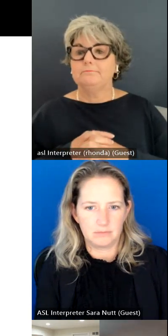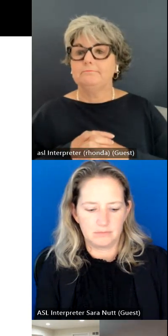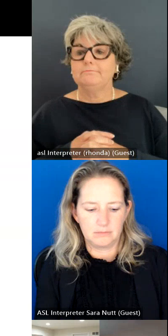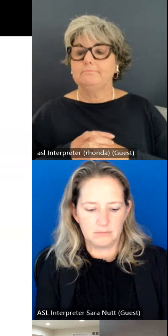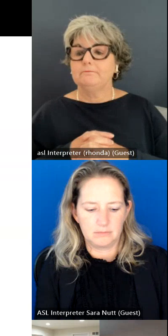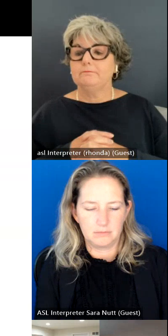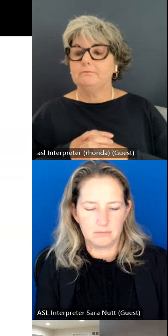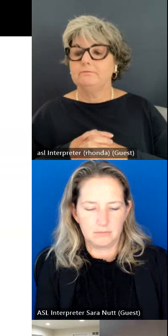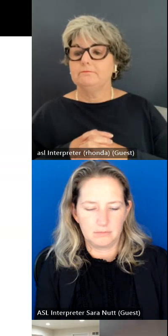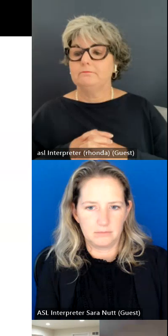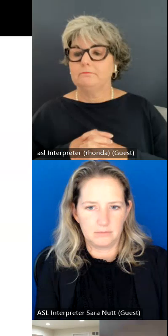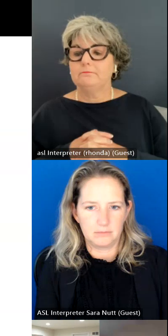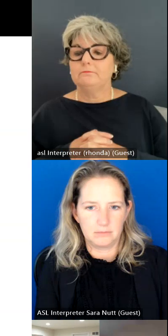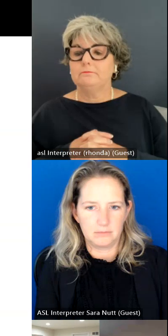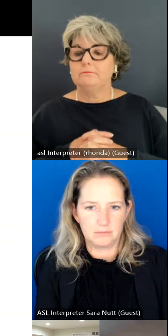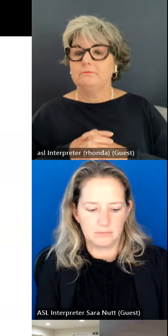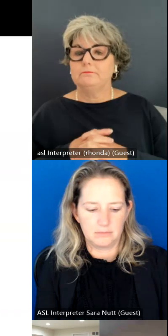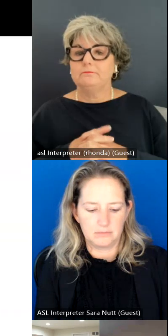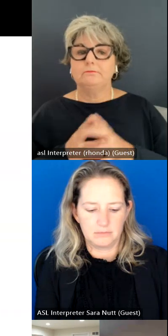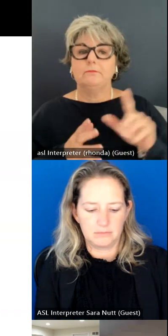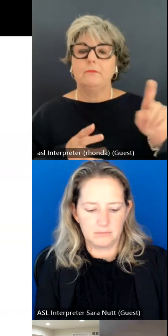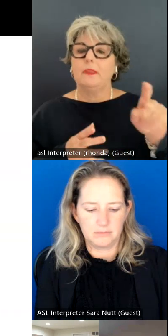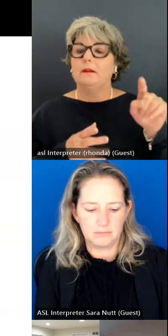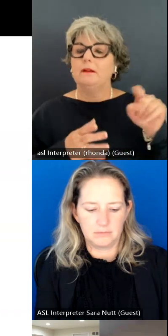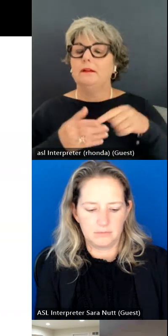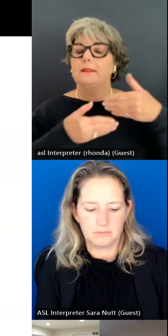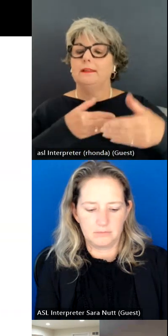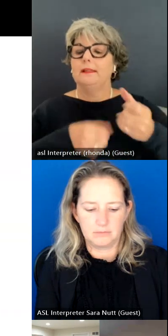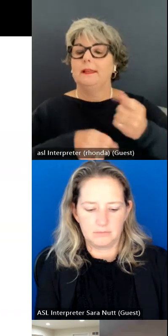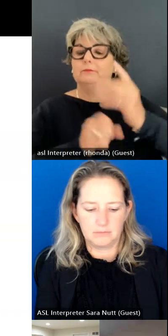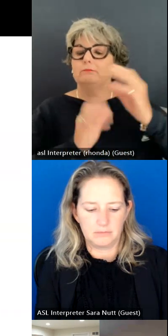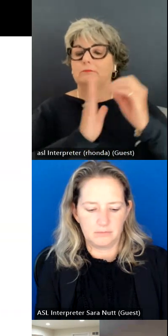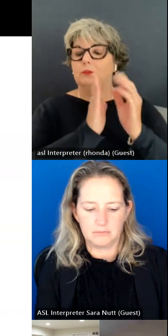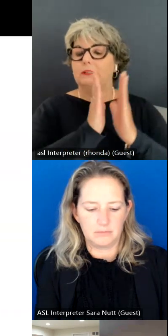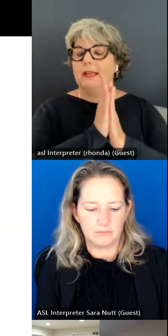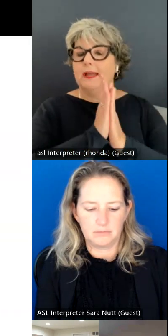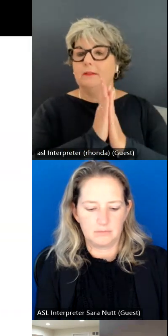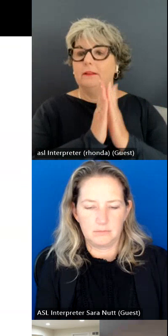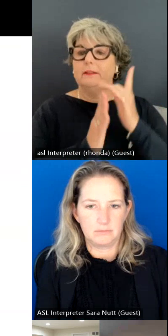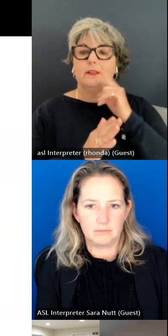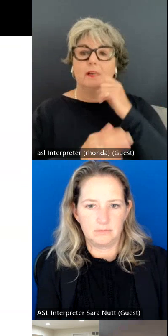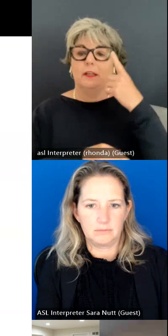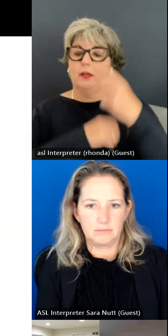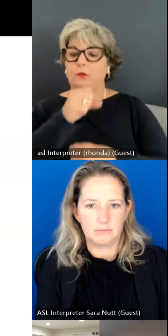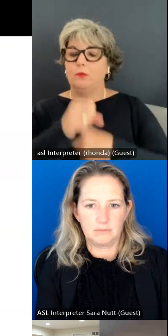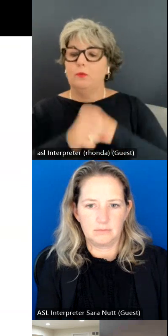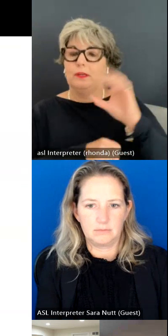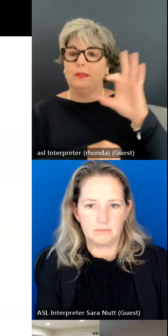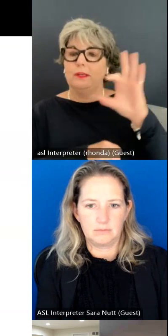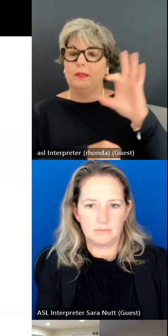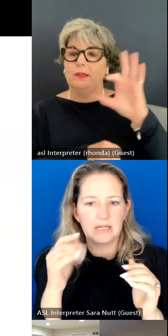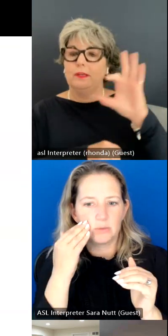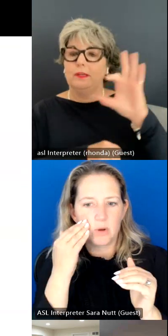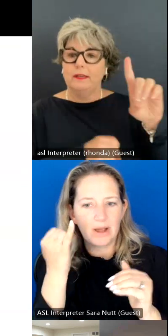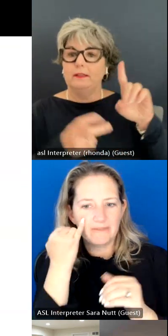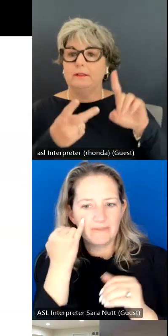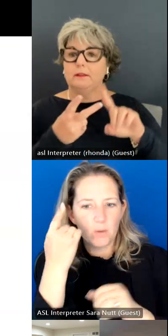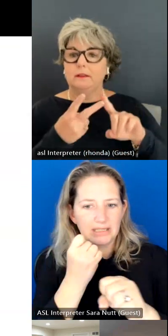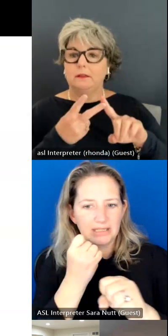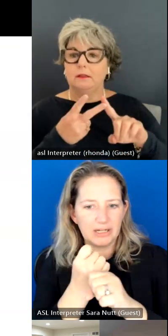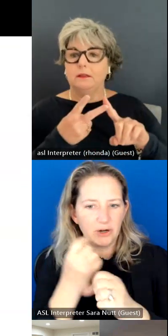Well, you need to account for them in the next year, because anything that is a 1-year fund that is not being used or unobligated